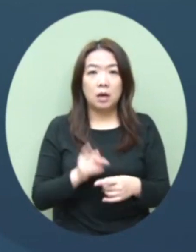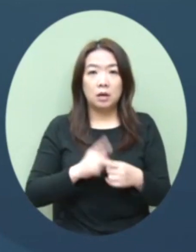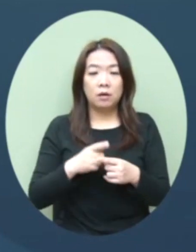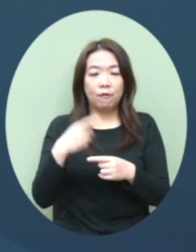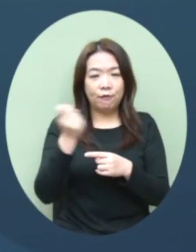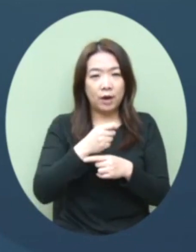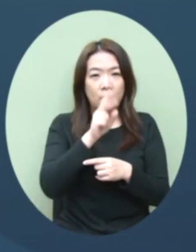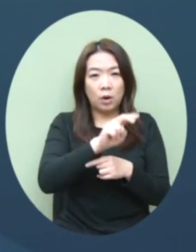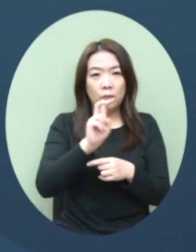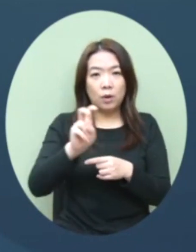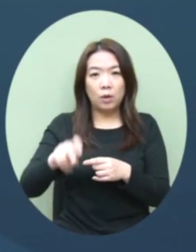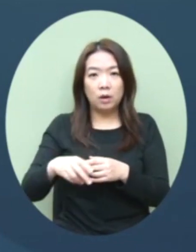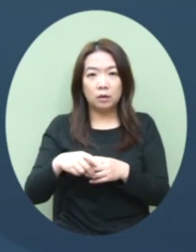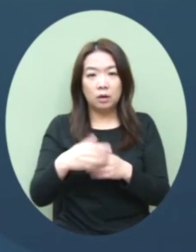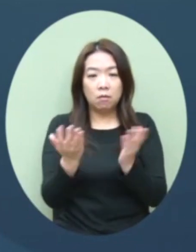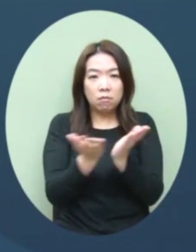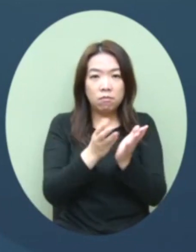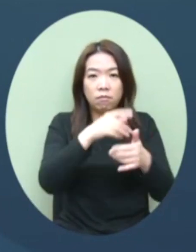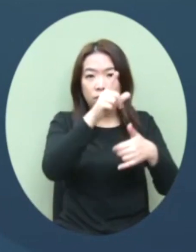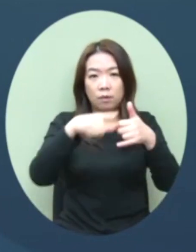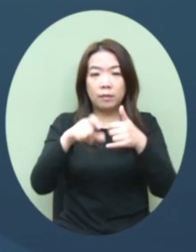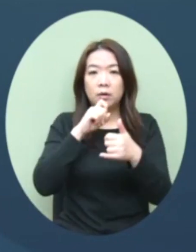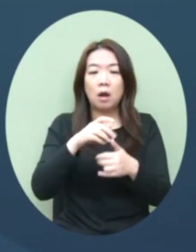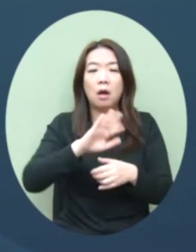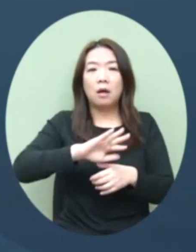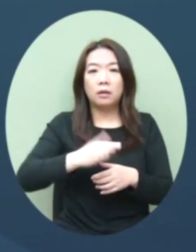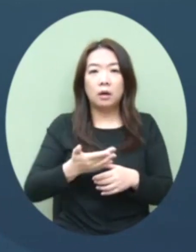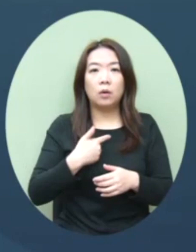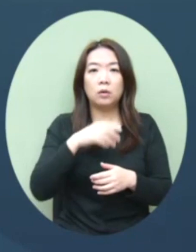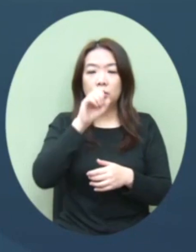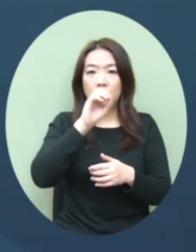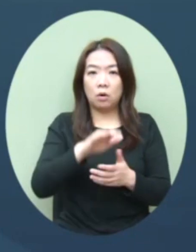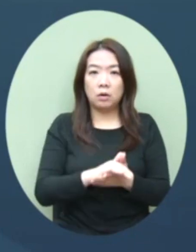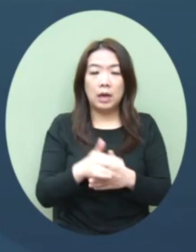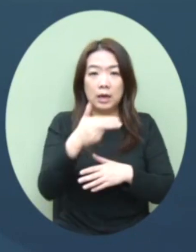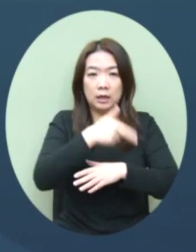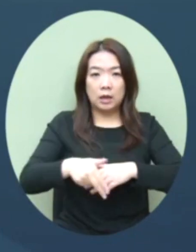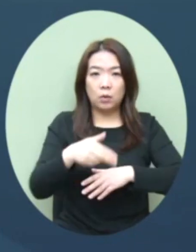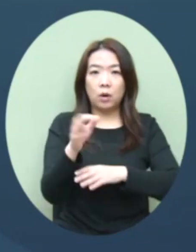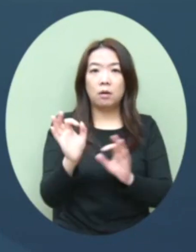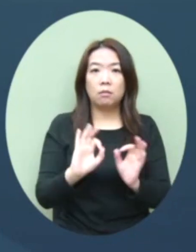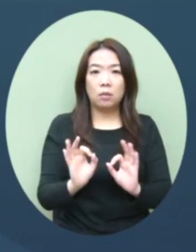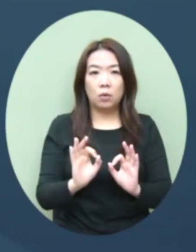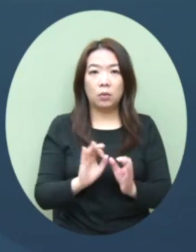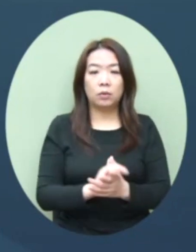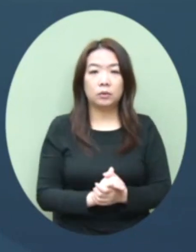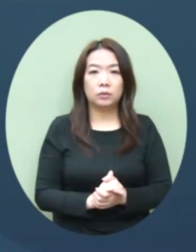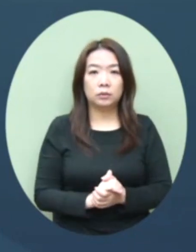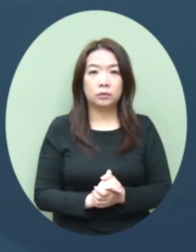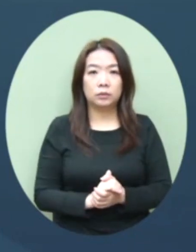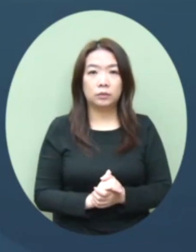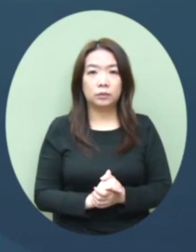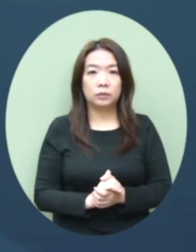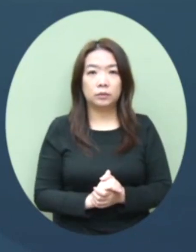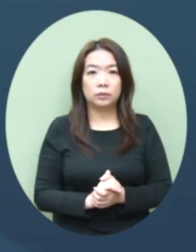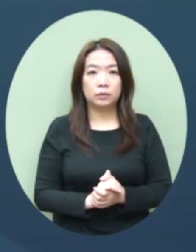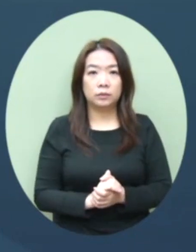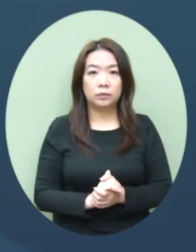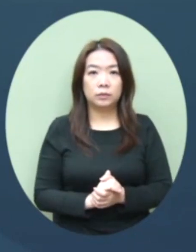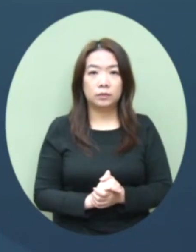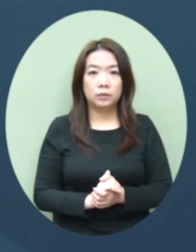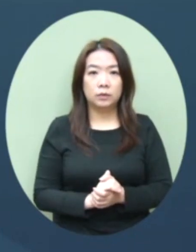but let me stress it again we have no plans whatsoever to impose a complete wholesale